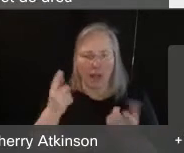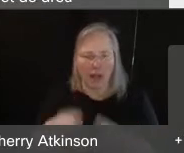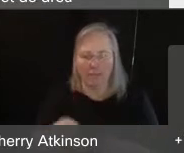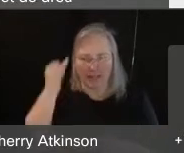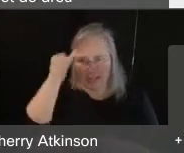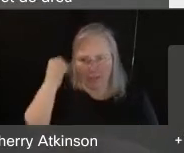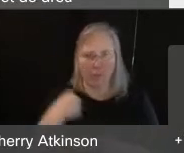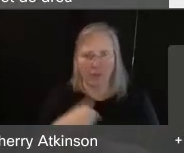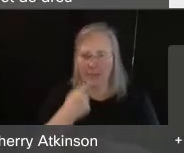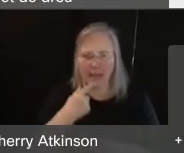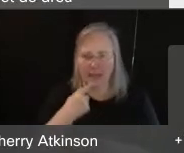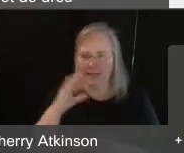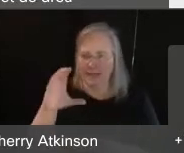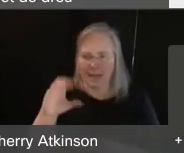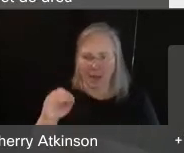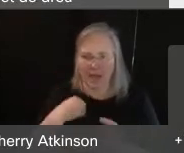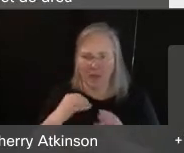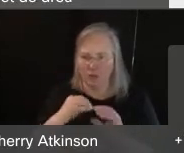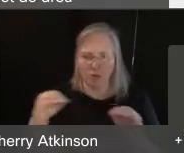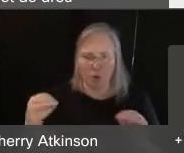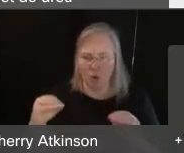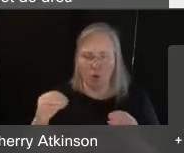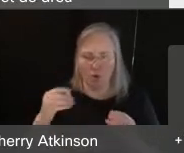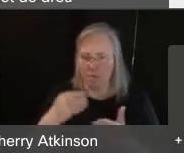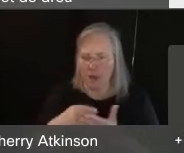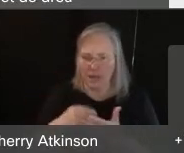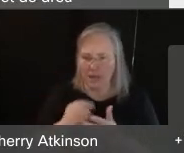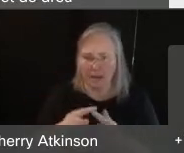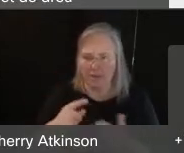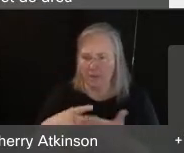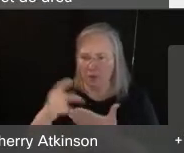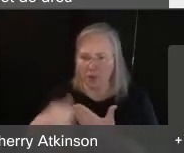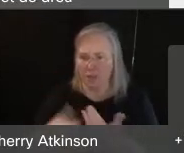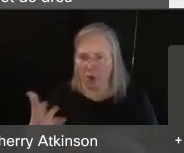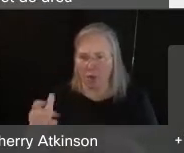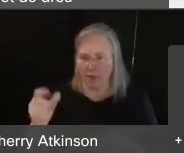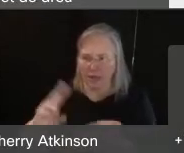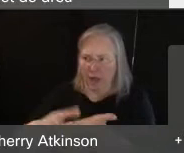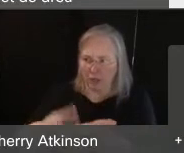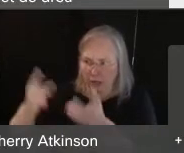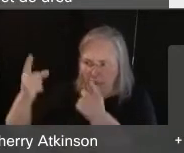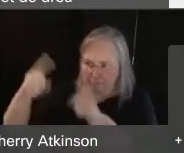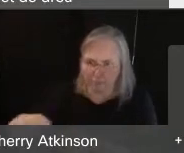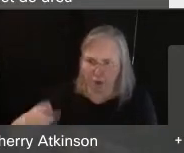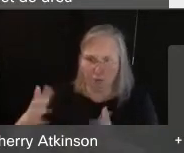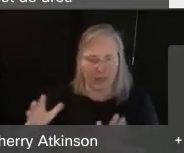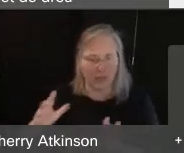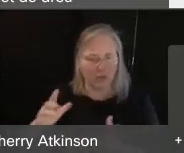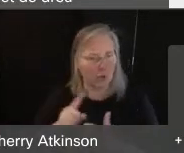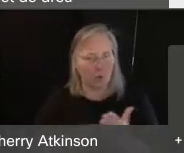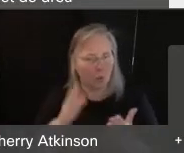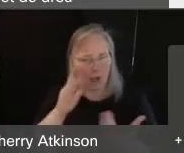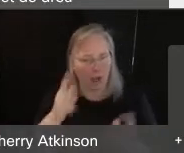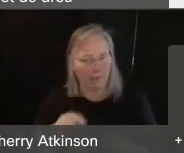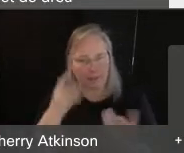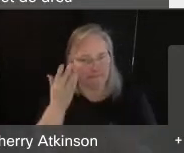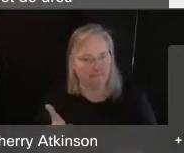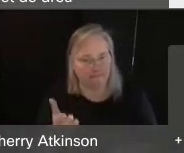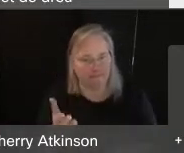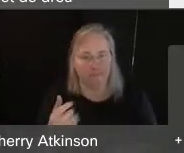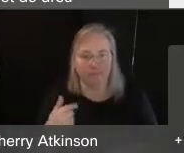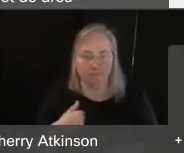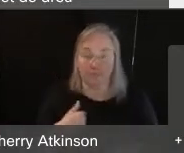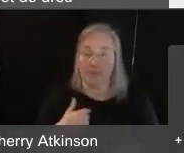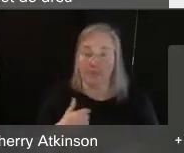any money and the project has been contracted already. So what will that happen, right? So I have really